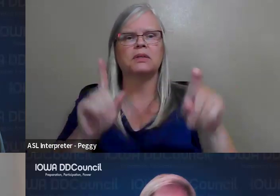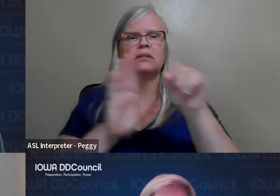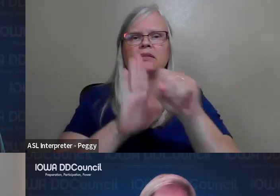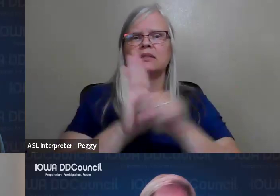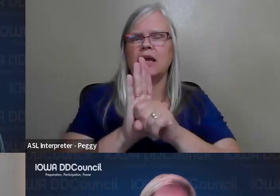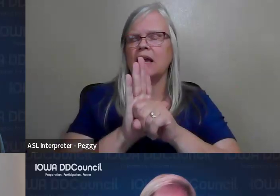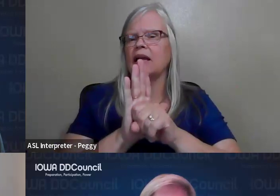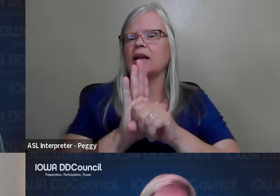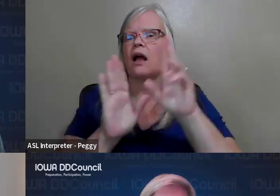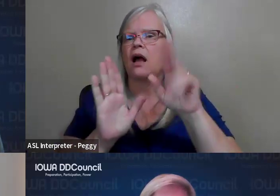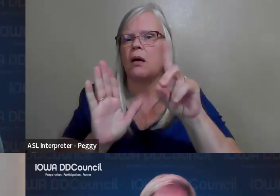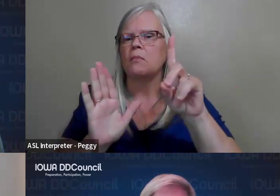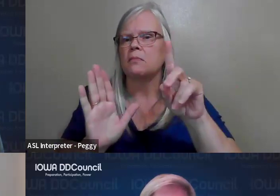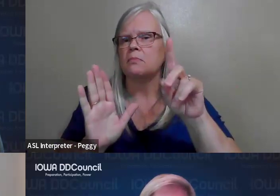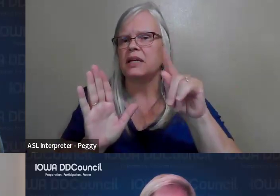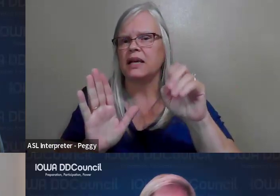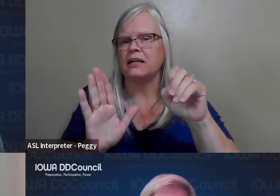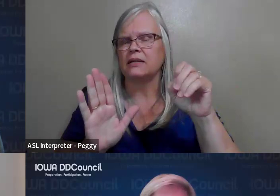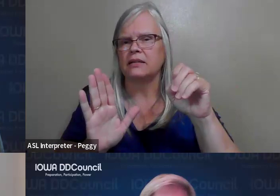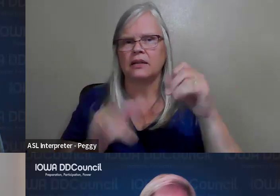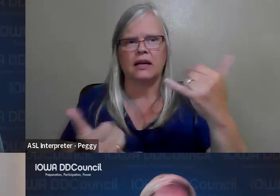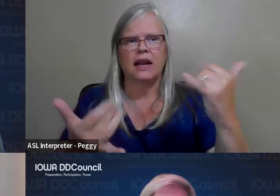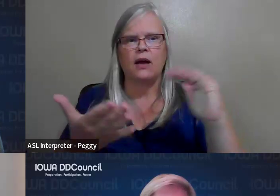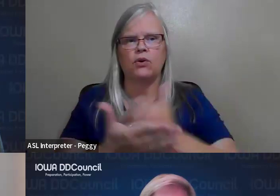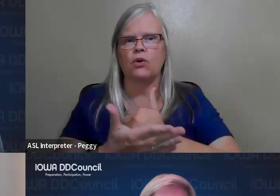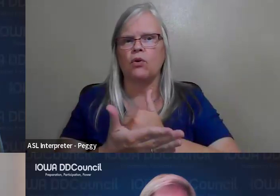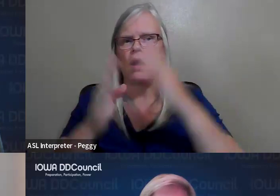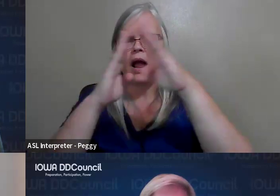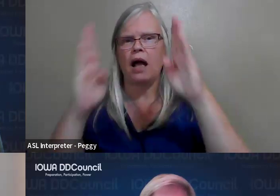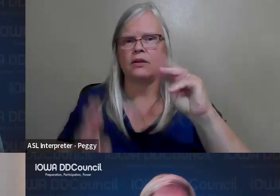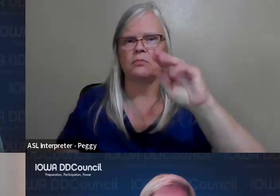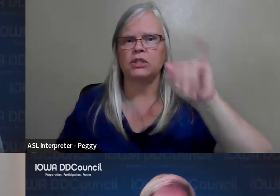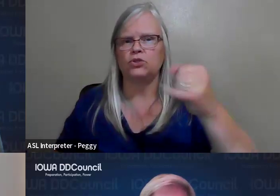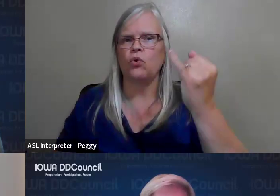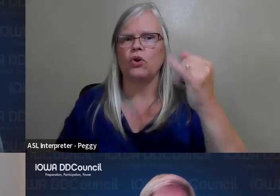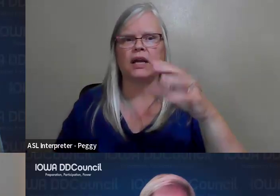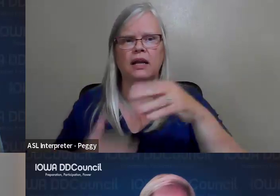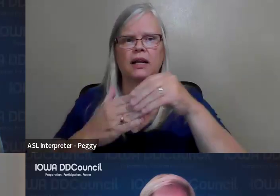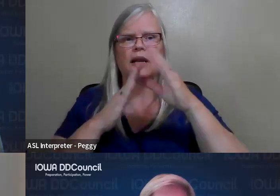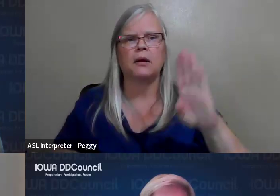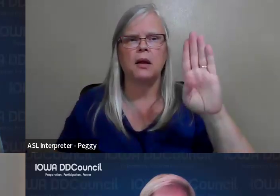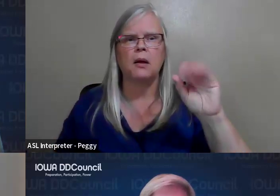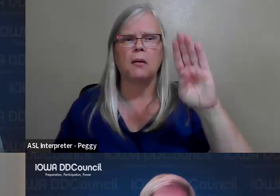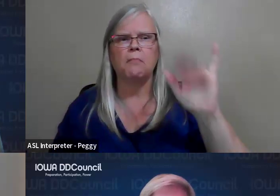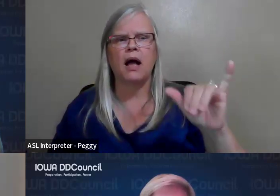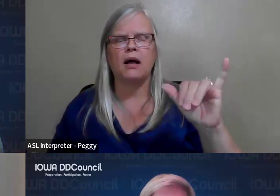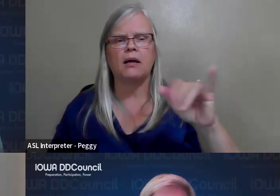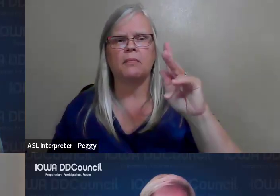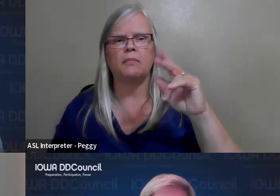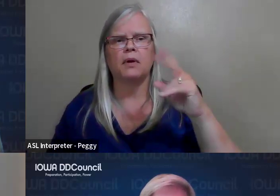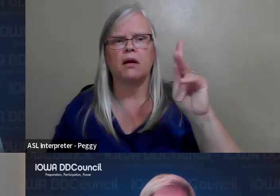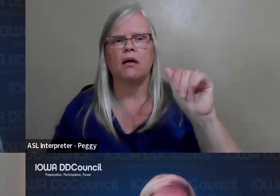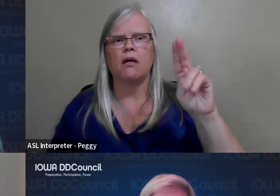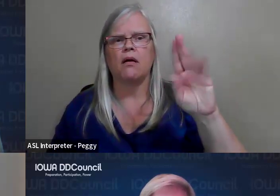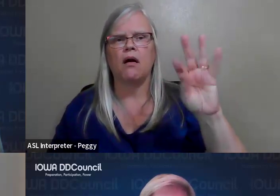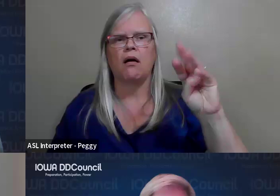have happened since we got together last. We have a new House Majority Leader, Bobby Kaufman, who's from the